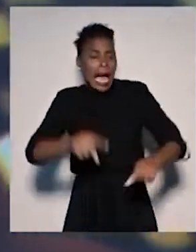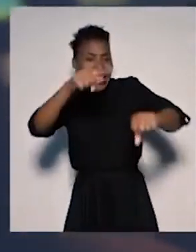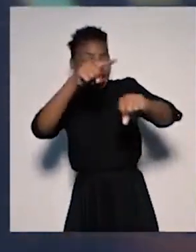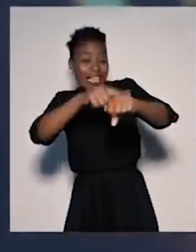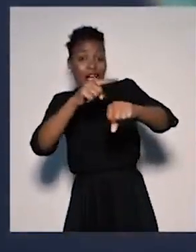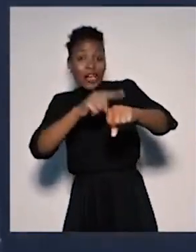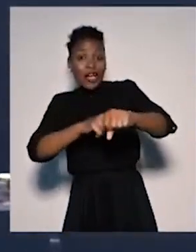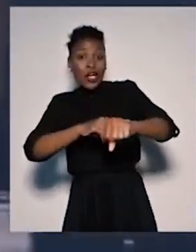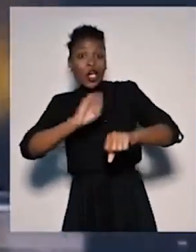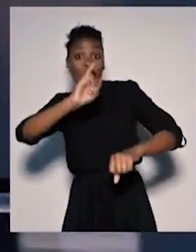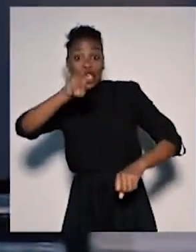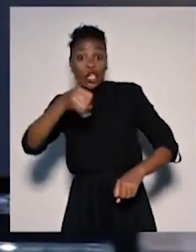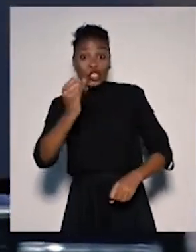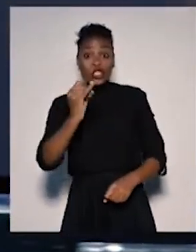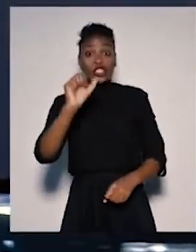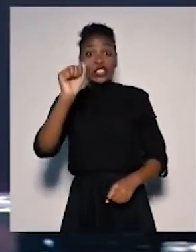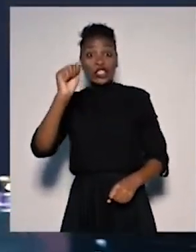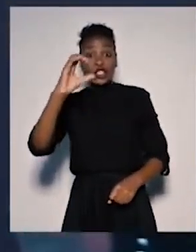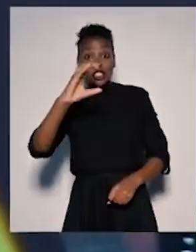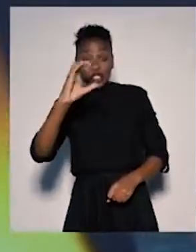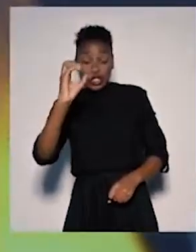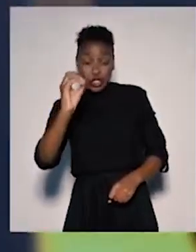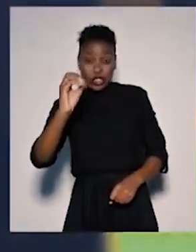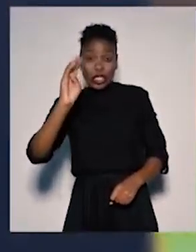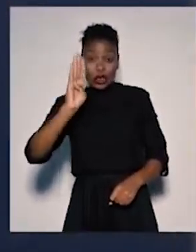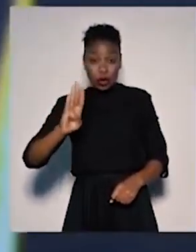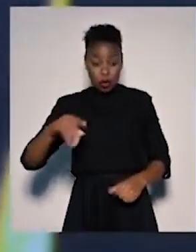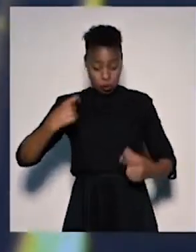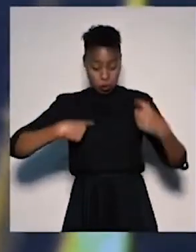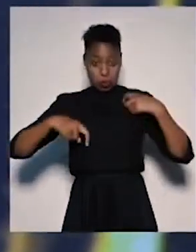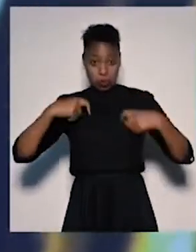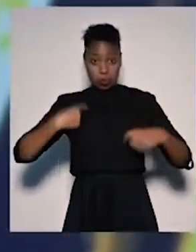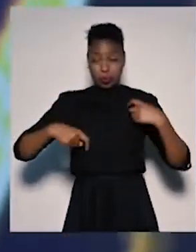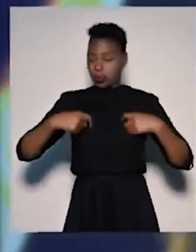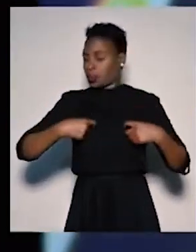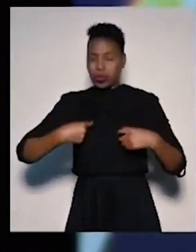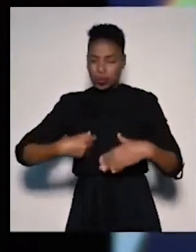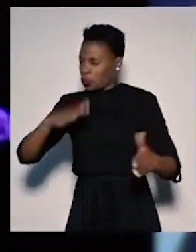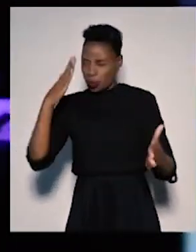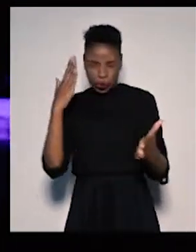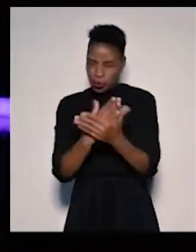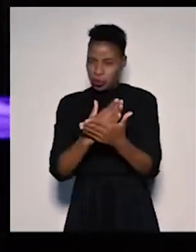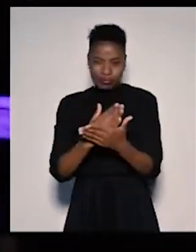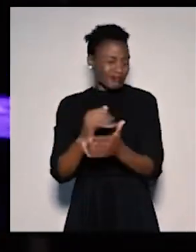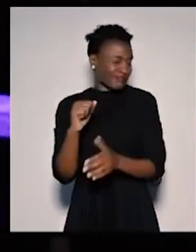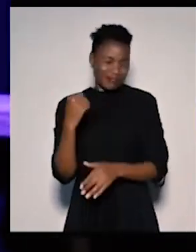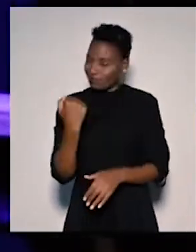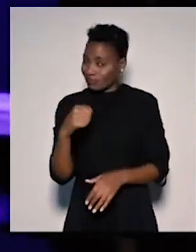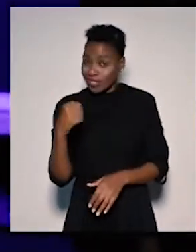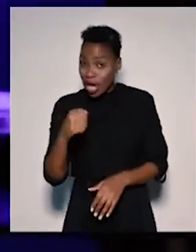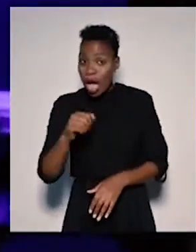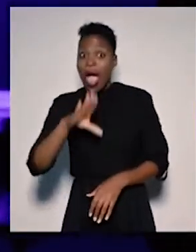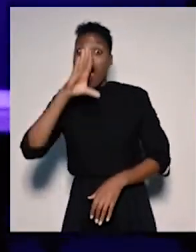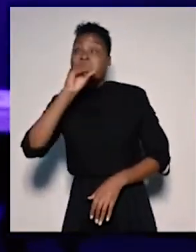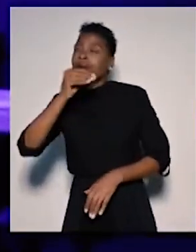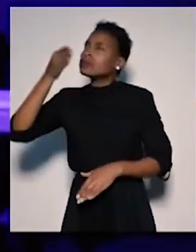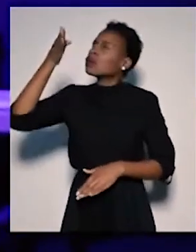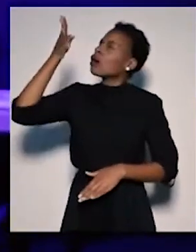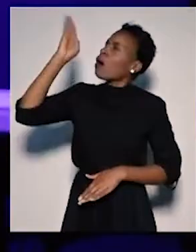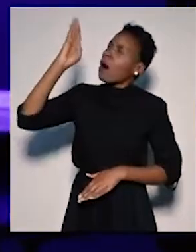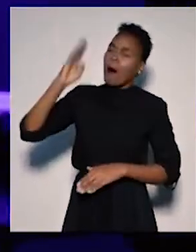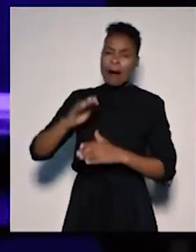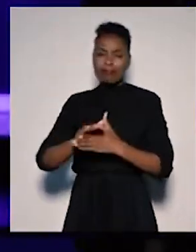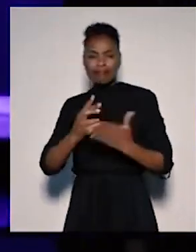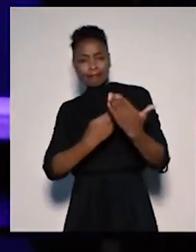when Jacob was uncertain about God's will in his life. And he asked God